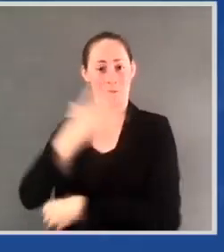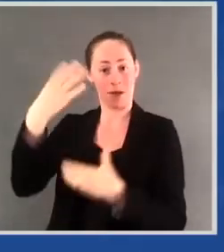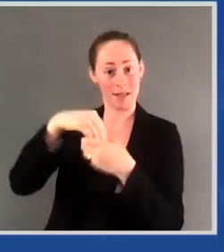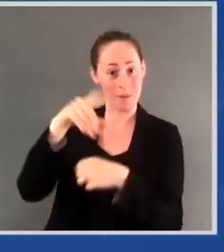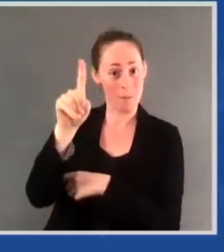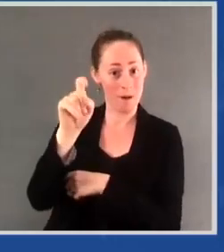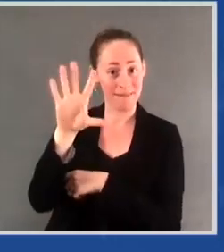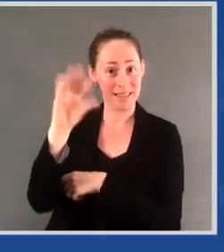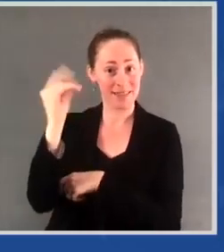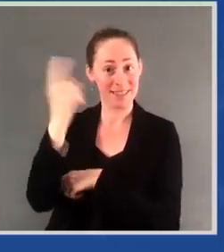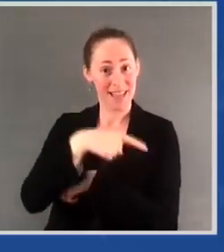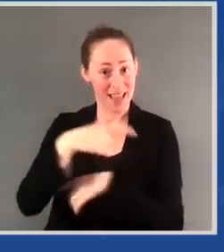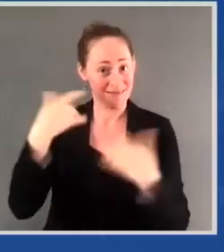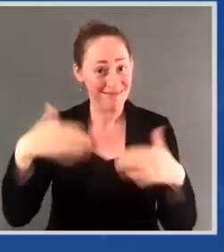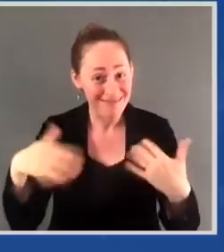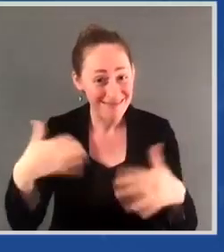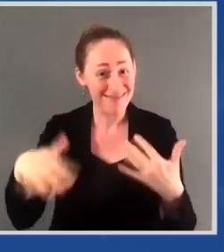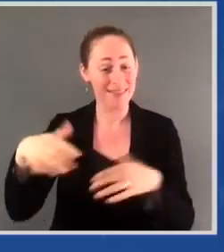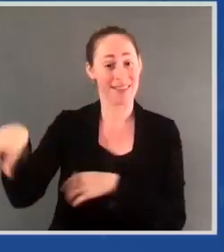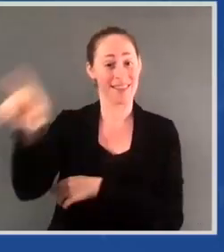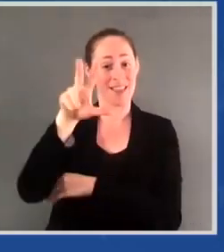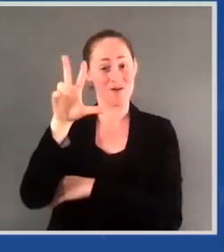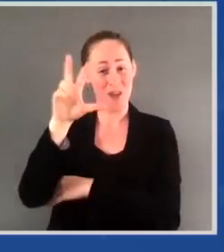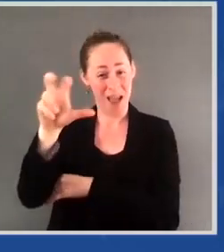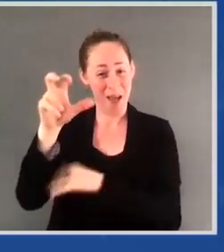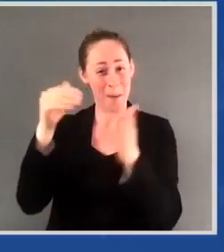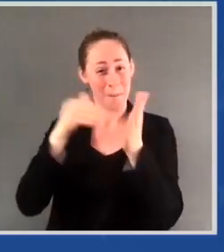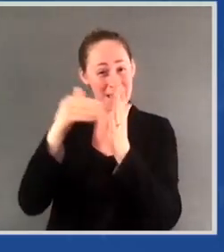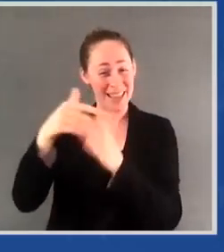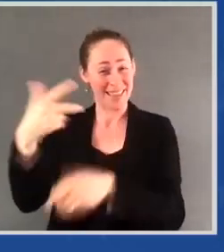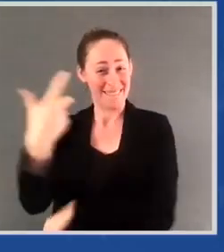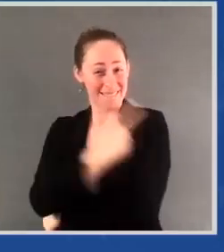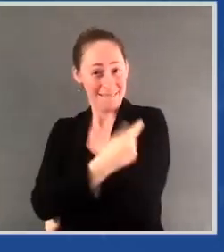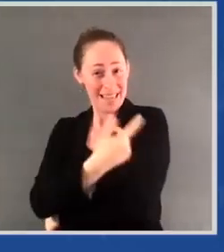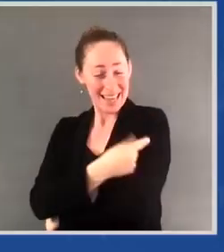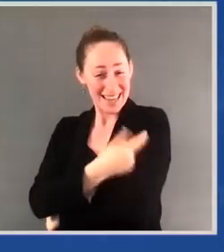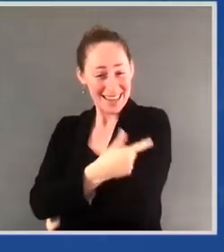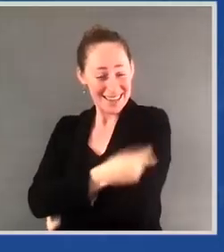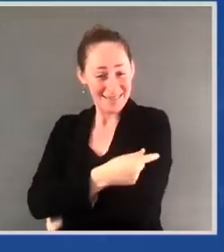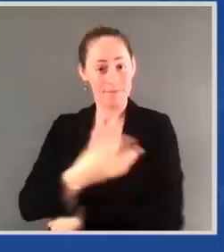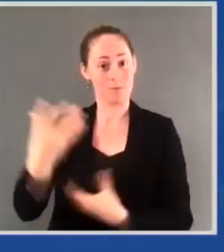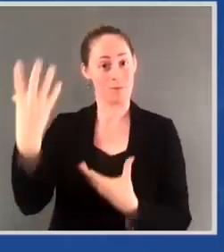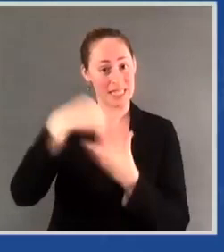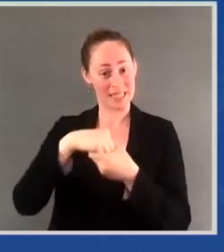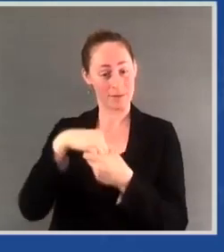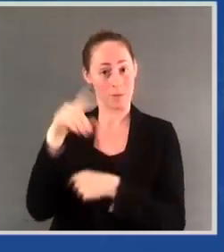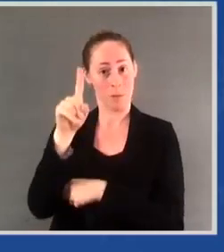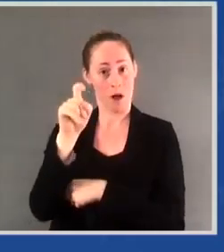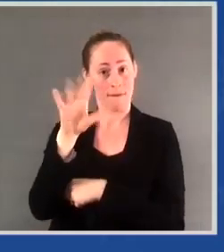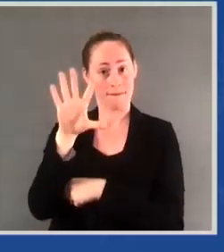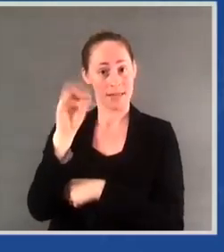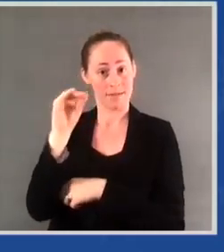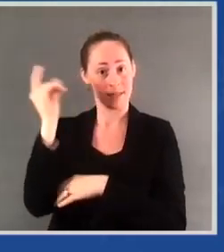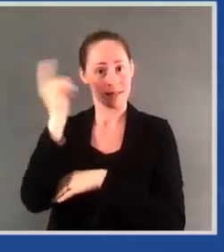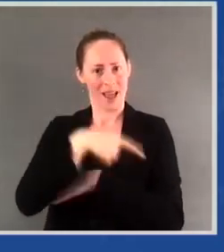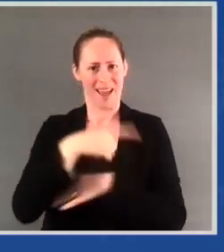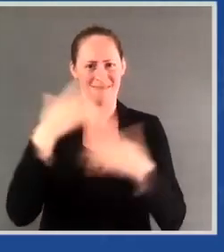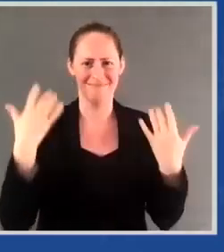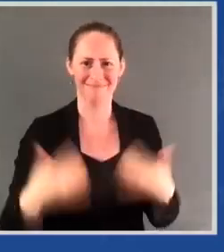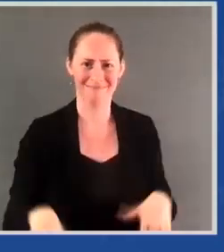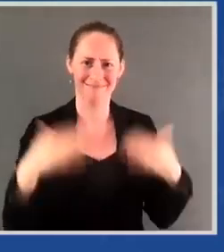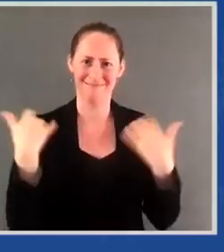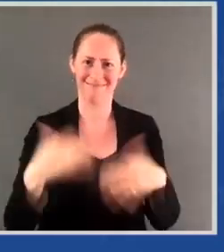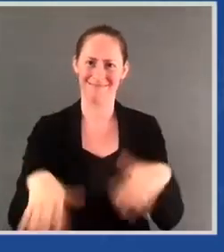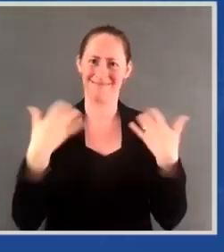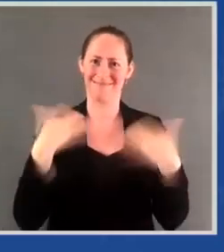300 million shots in arms in under 150 days. That's an important milestone that just didn't happen on its own